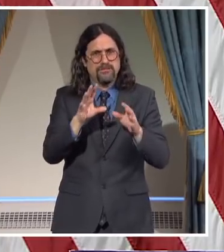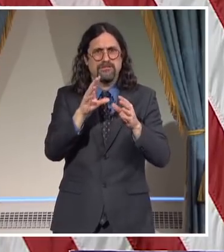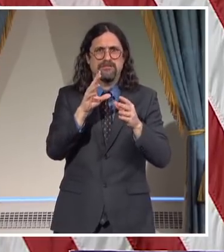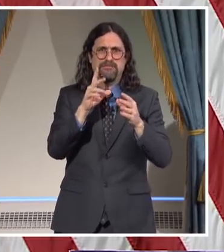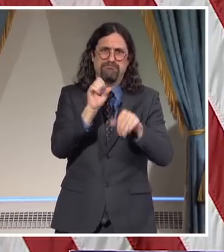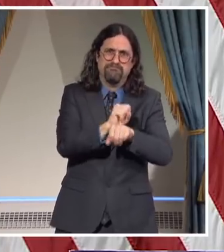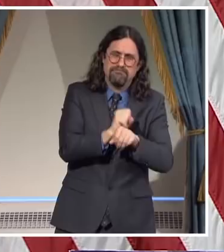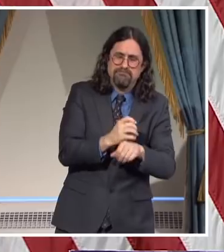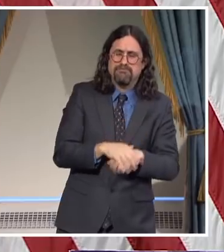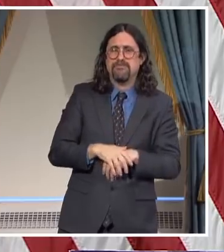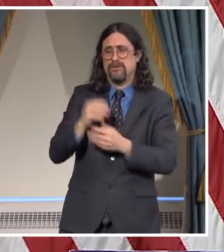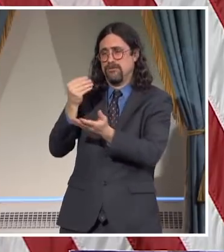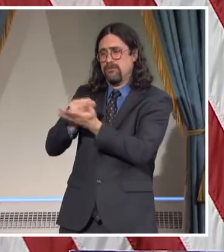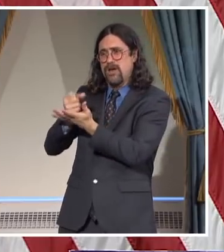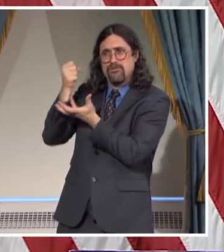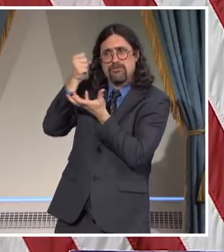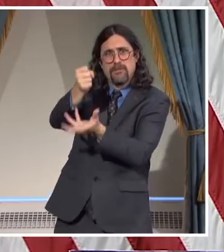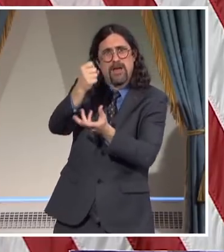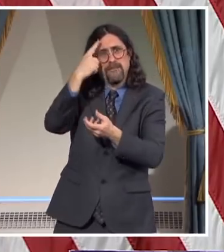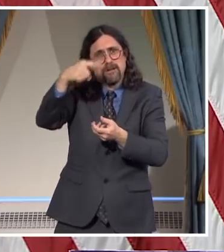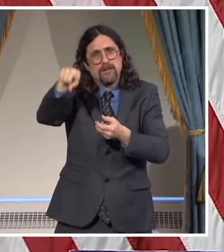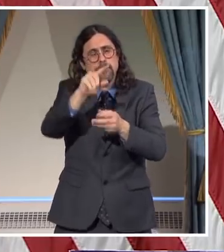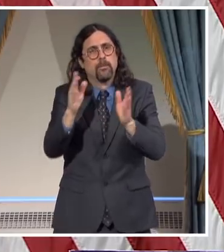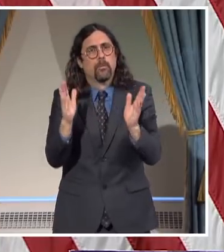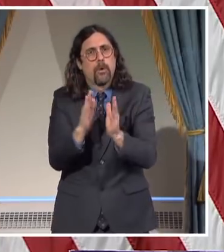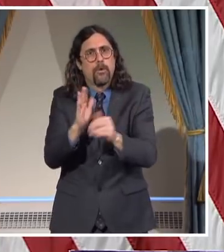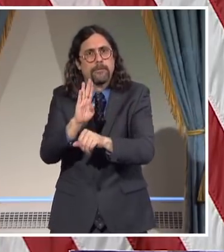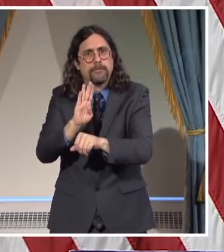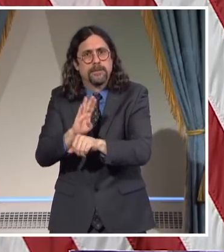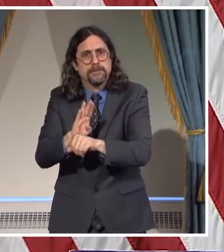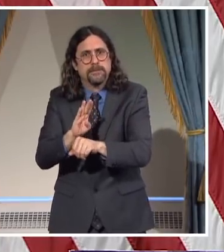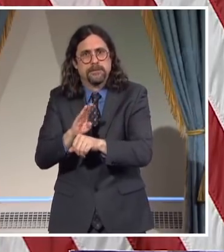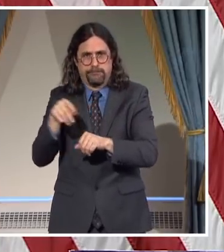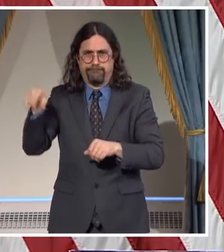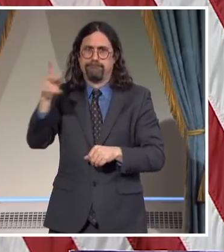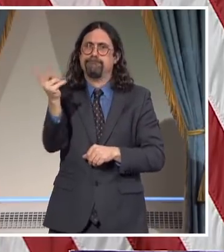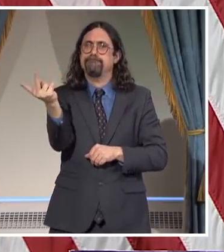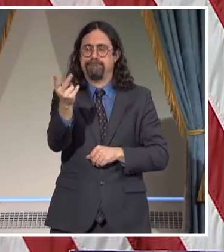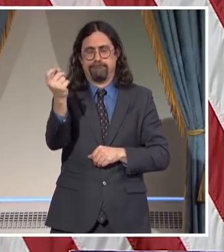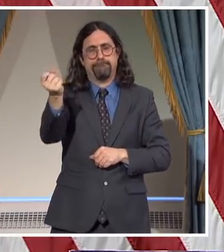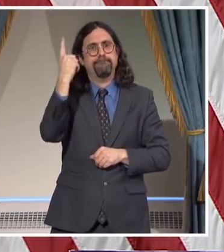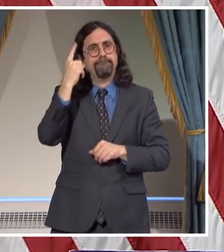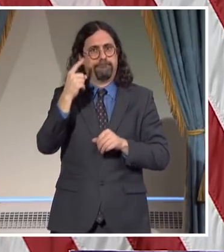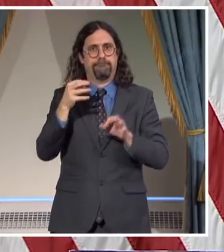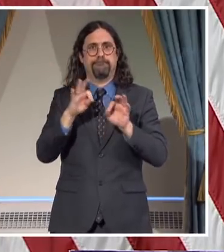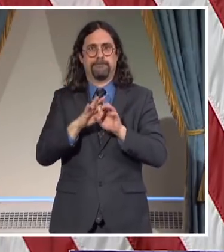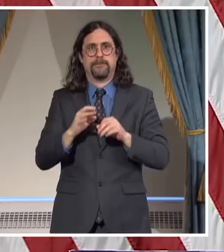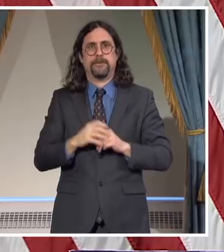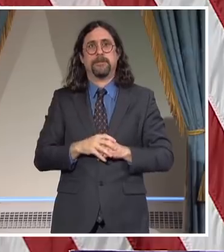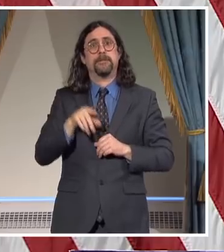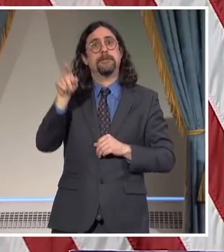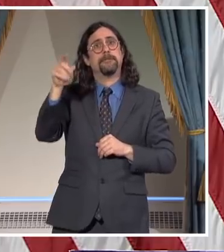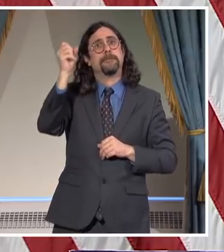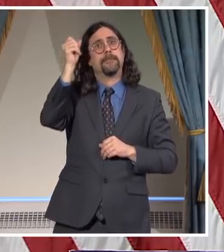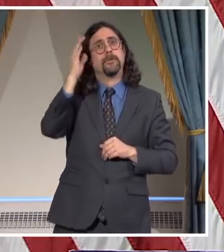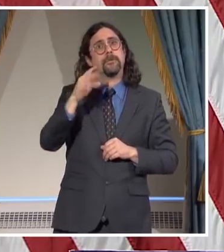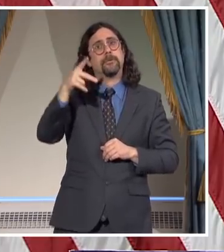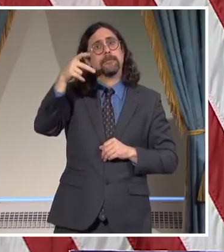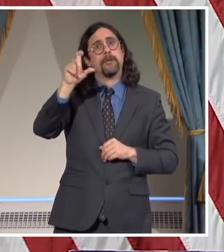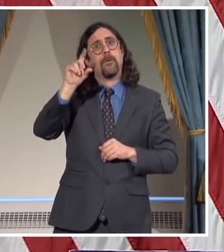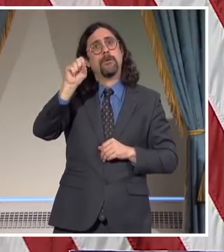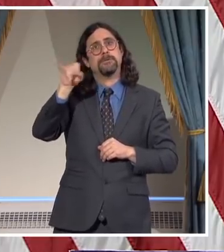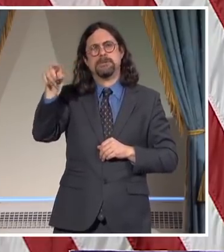a priority of helping the American people and helping the people in New York City who are suffering. And only because of their presence did those items end